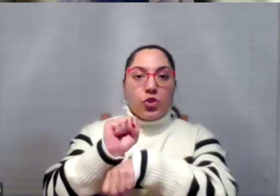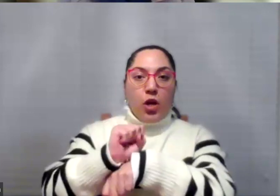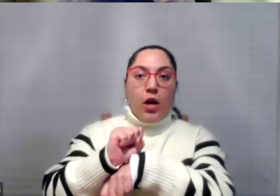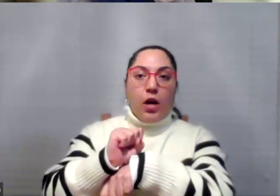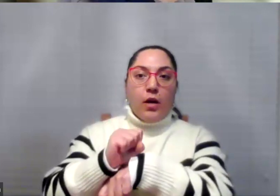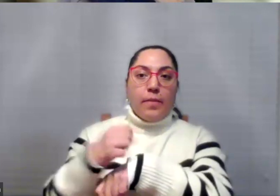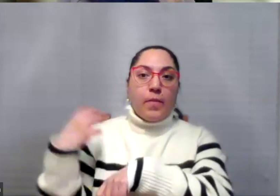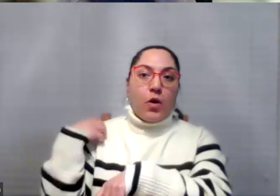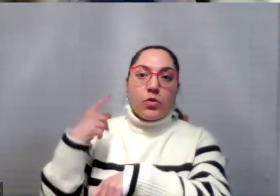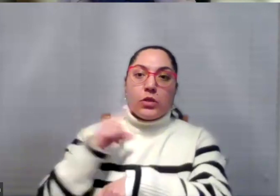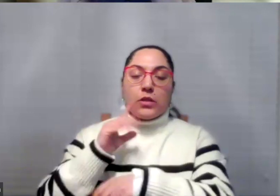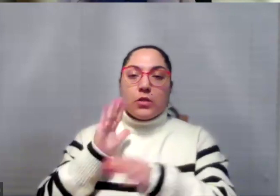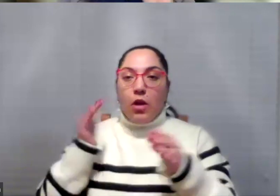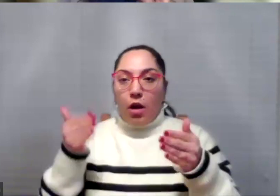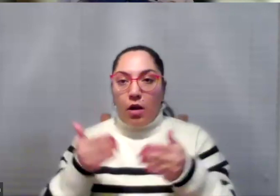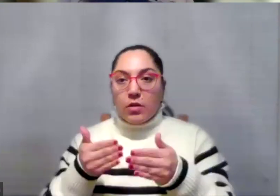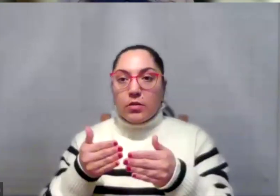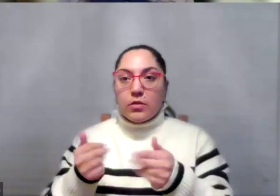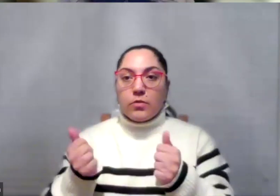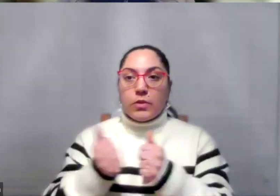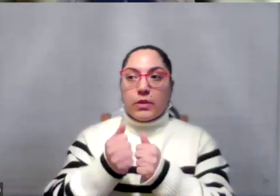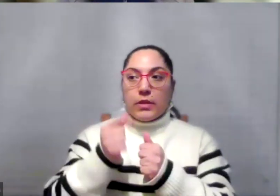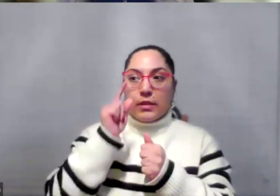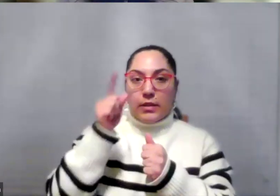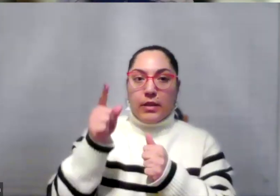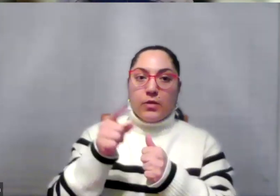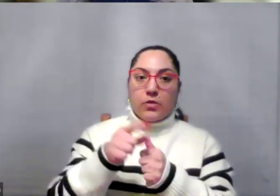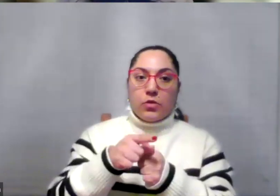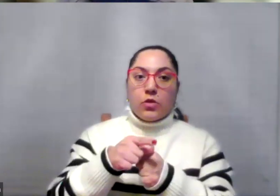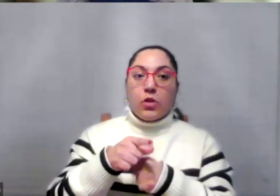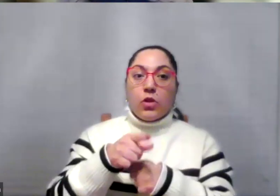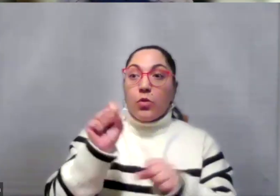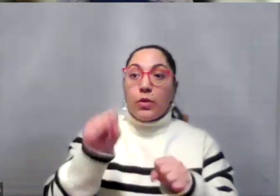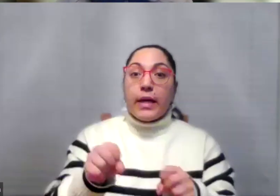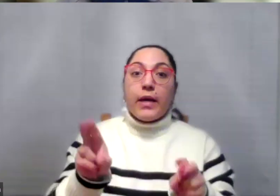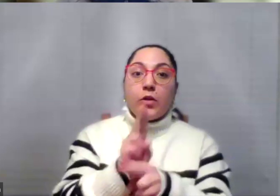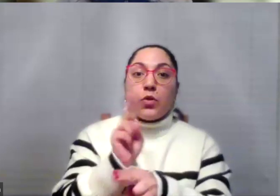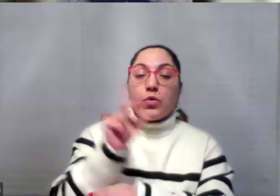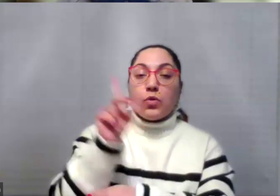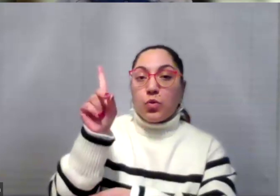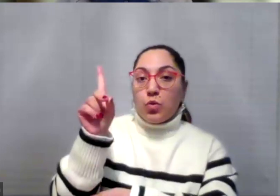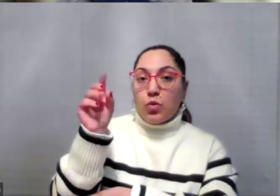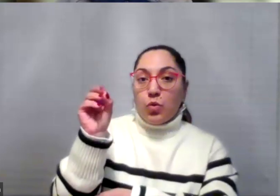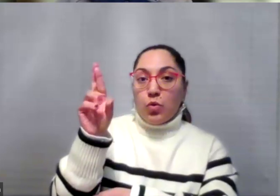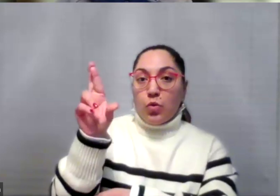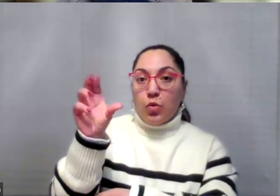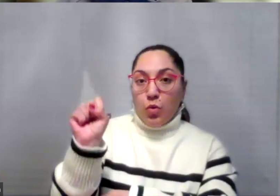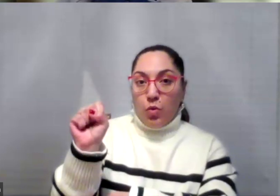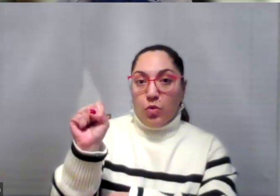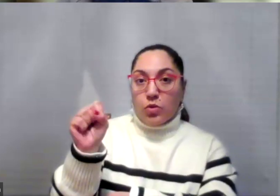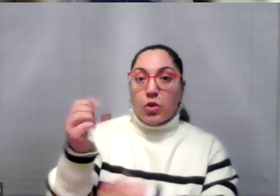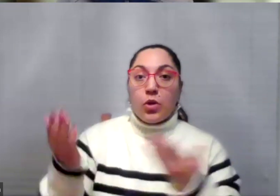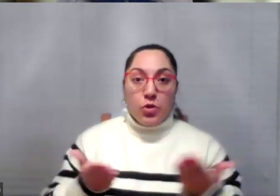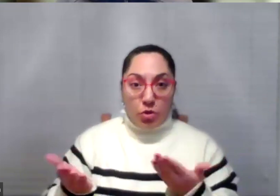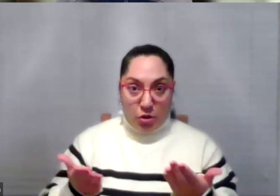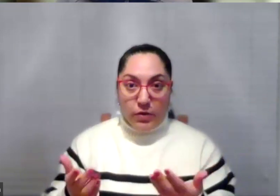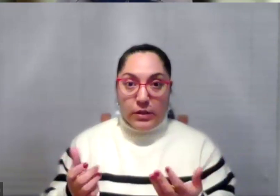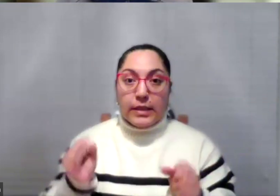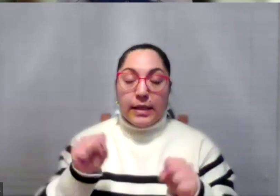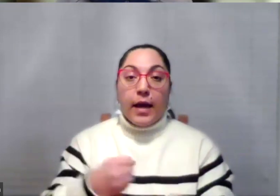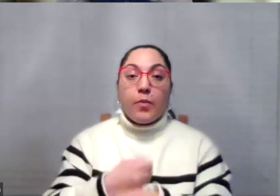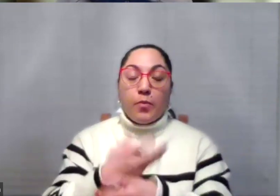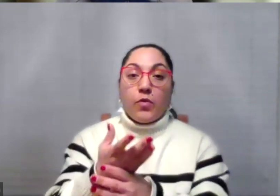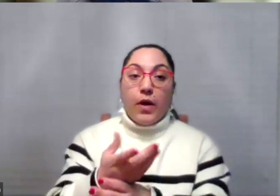are autism intellectual diagnosis? Well, you can go through Doors. Doors provides, Doors services, Division